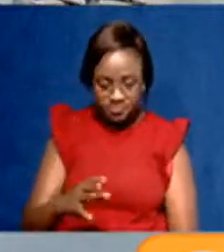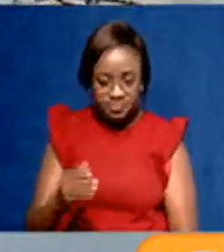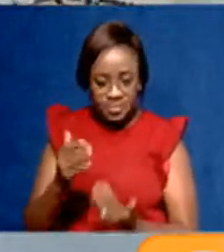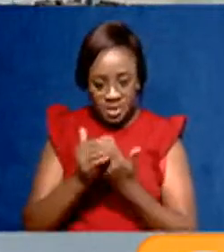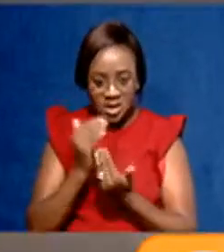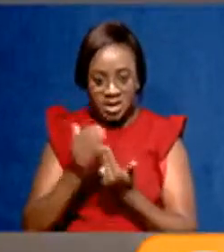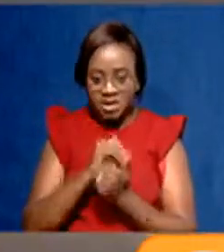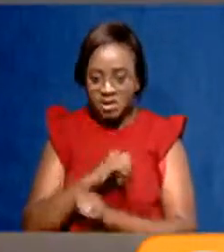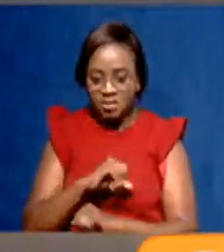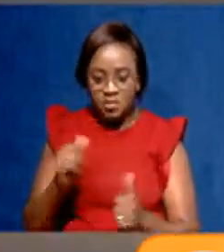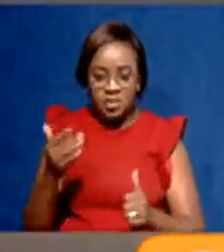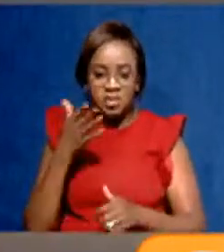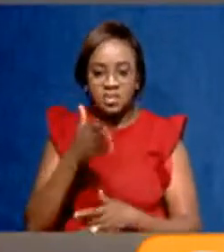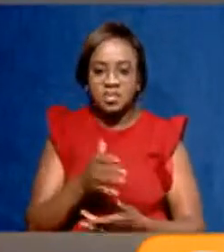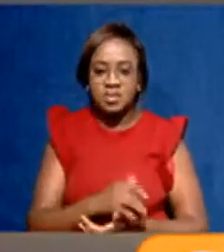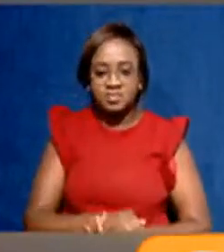that